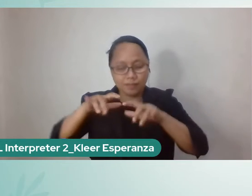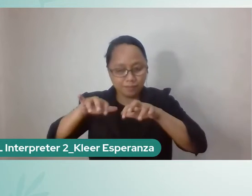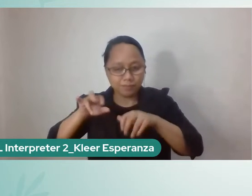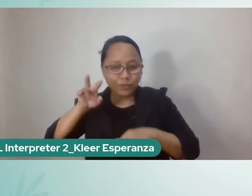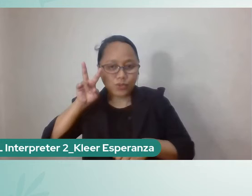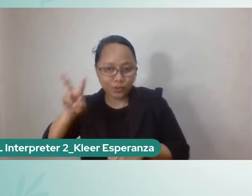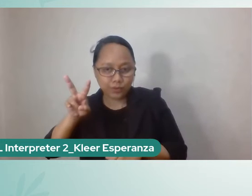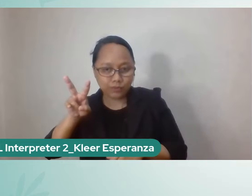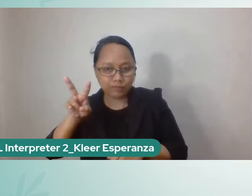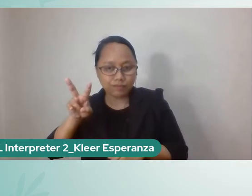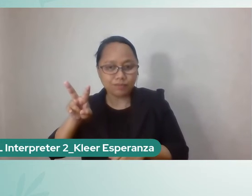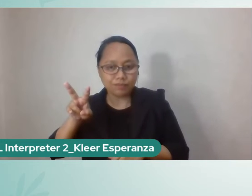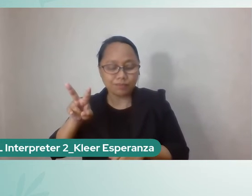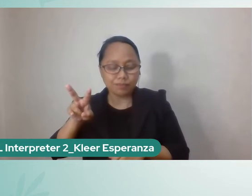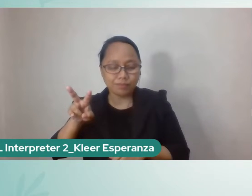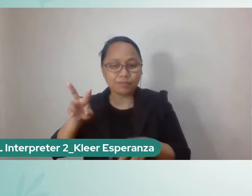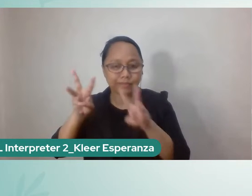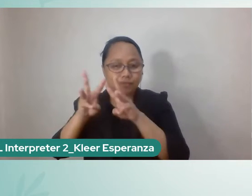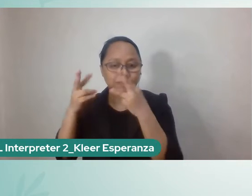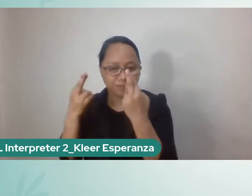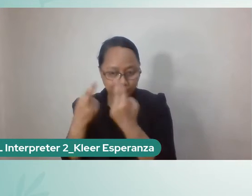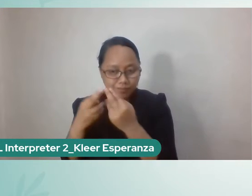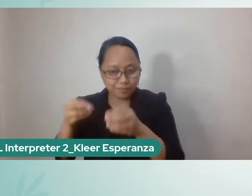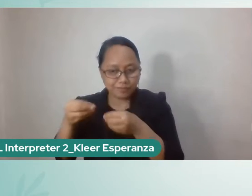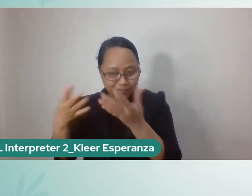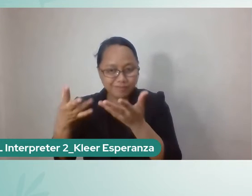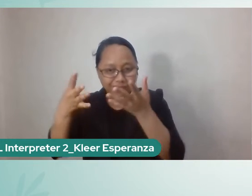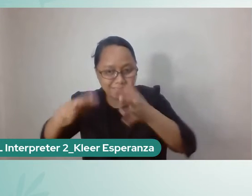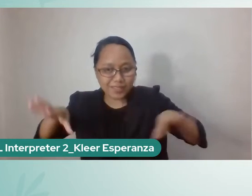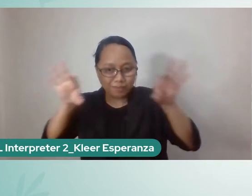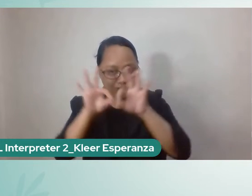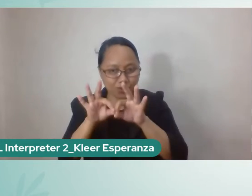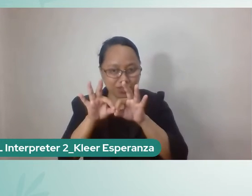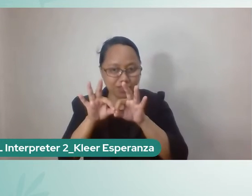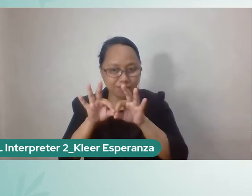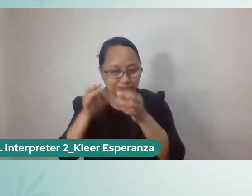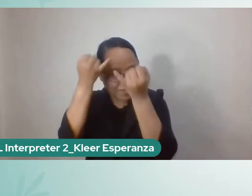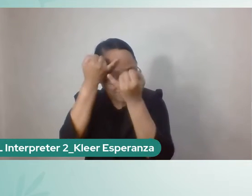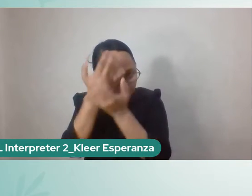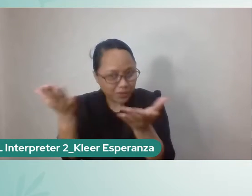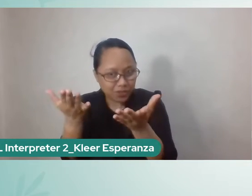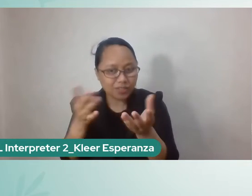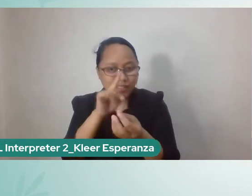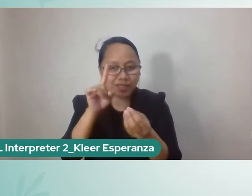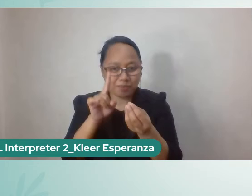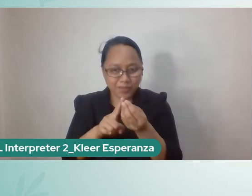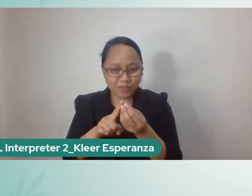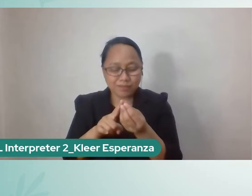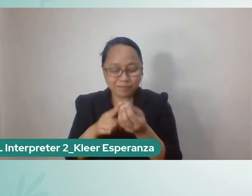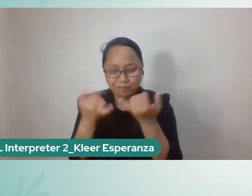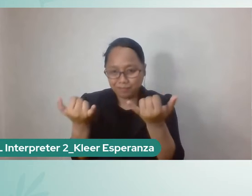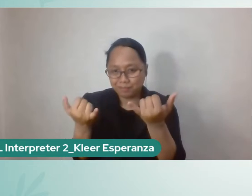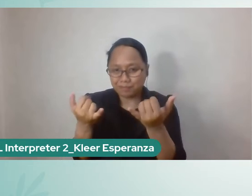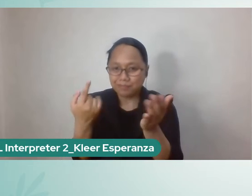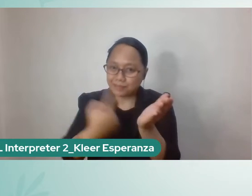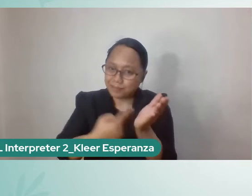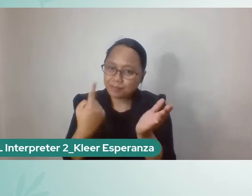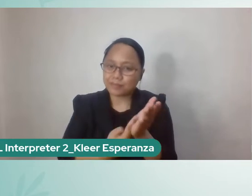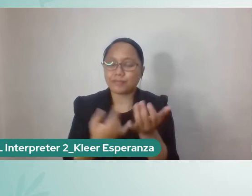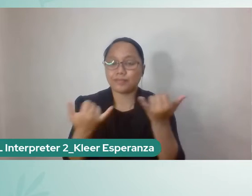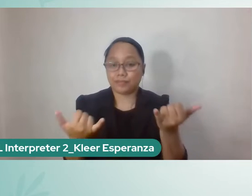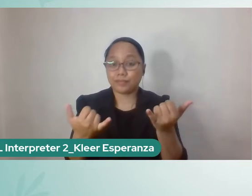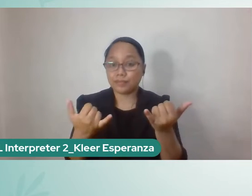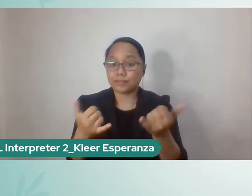the webinar is giving you valuable information. Type 2 in the comment section. This afternoon has been very informative, and we